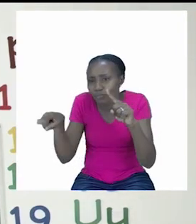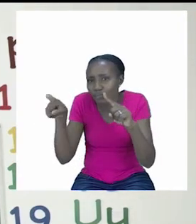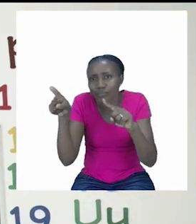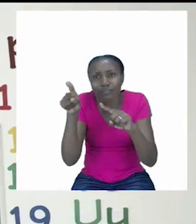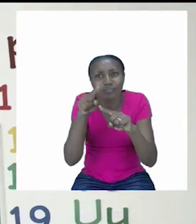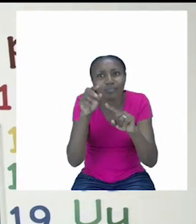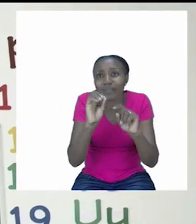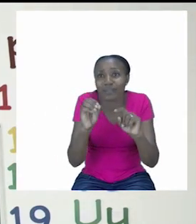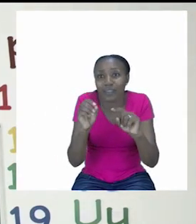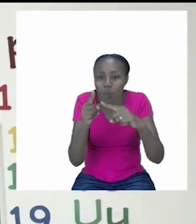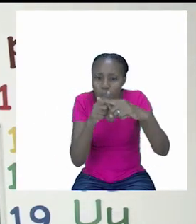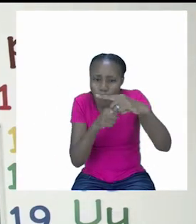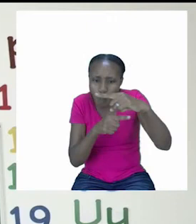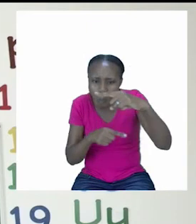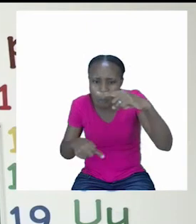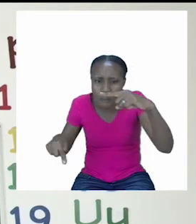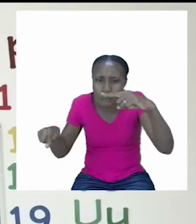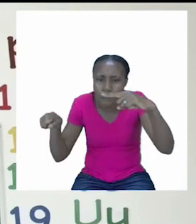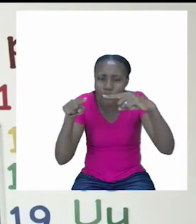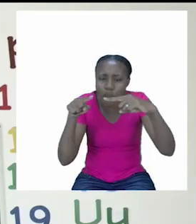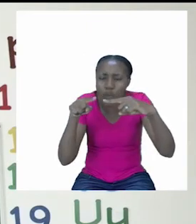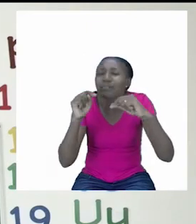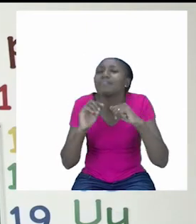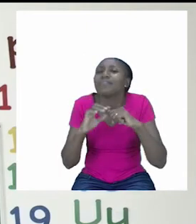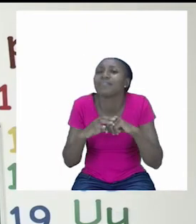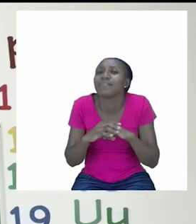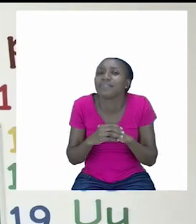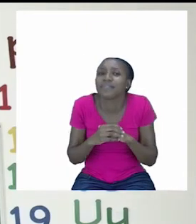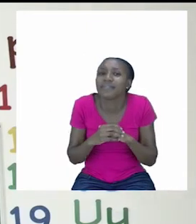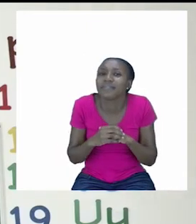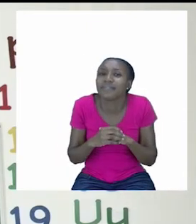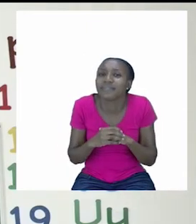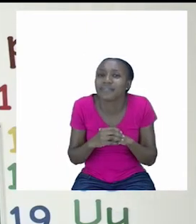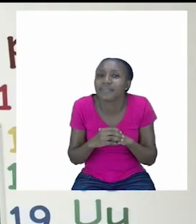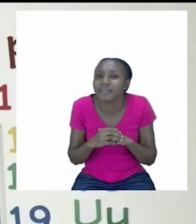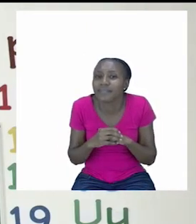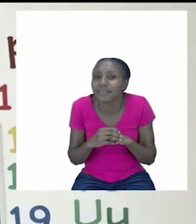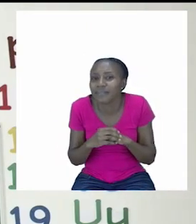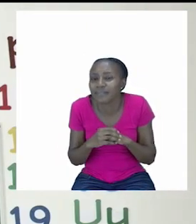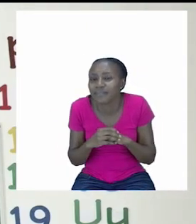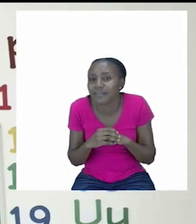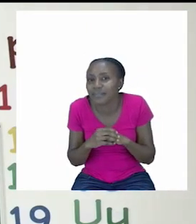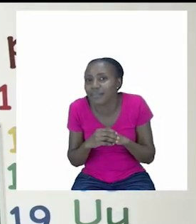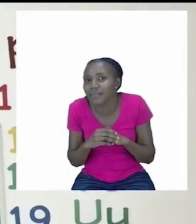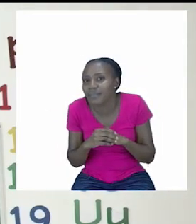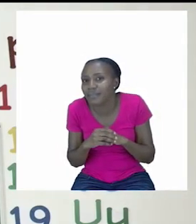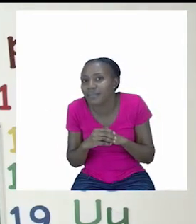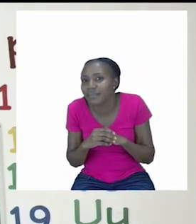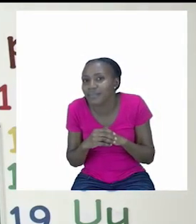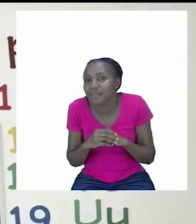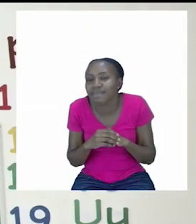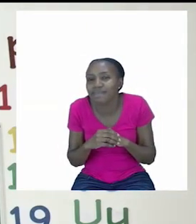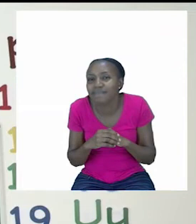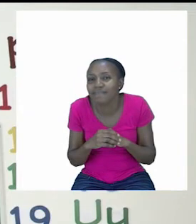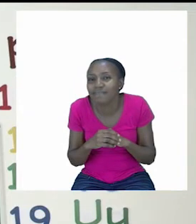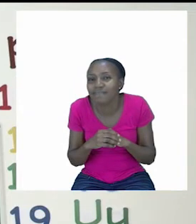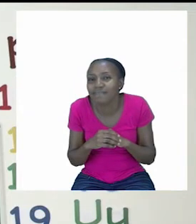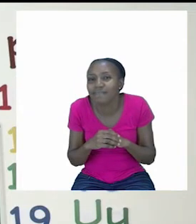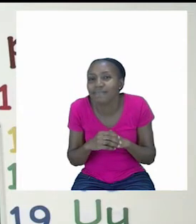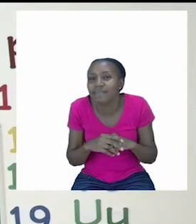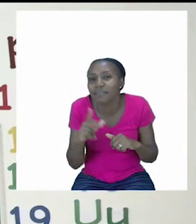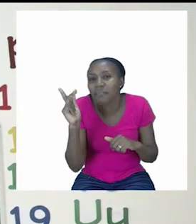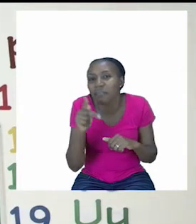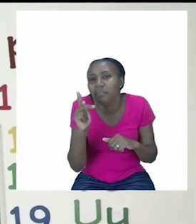nice and smooth. This is the only part of the circle that we see. We also